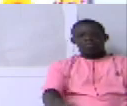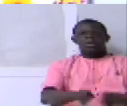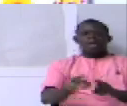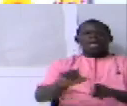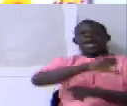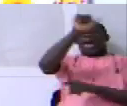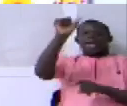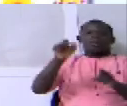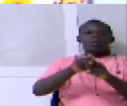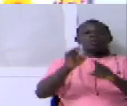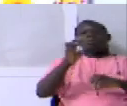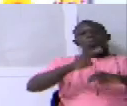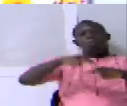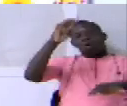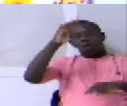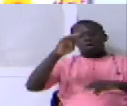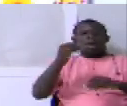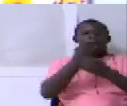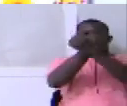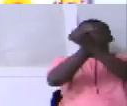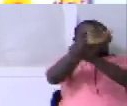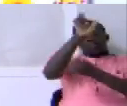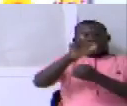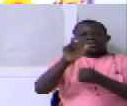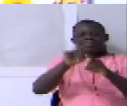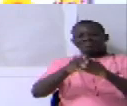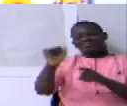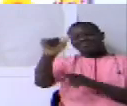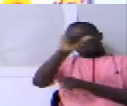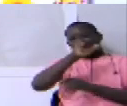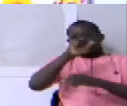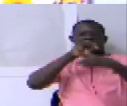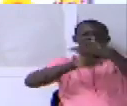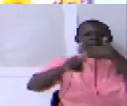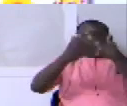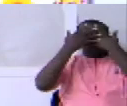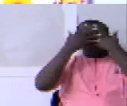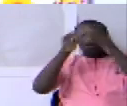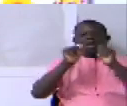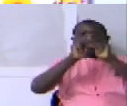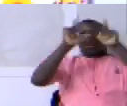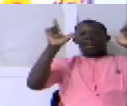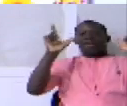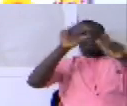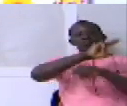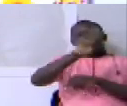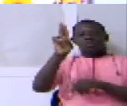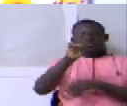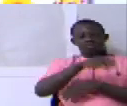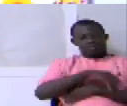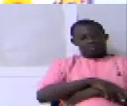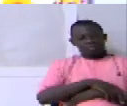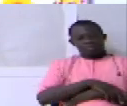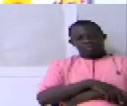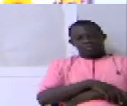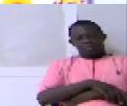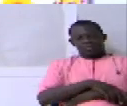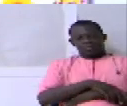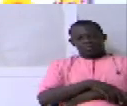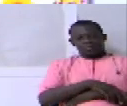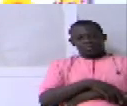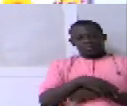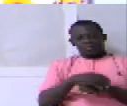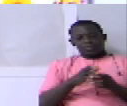most of those prisoners escorted will not come back alive. Adum o mo jama men ke dandango nya o kasolankolo